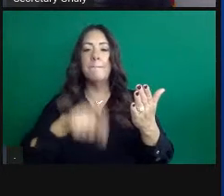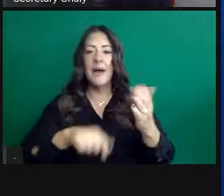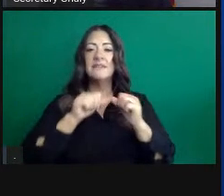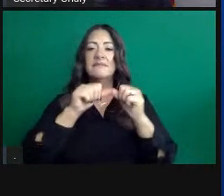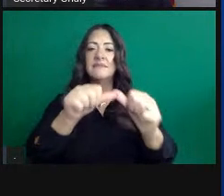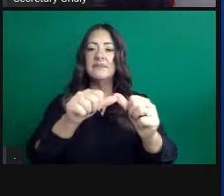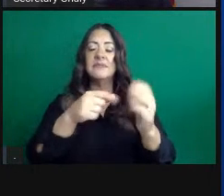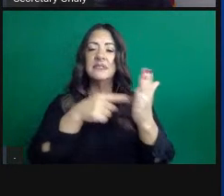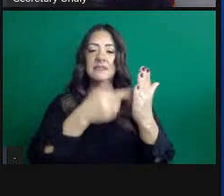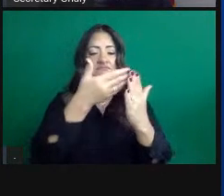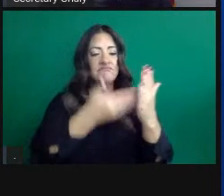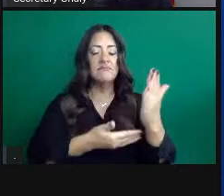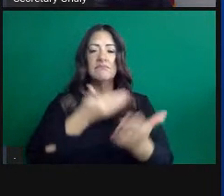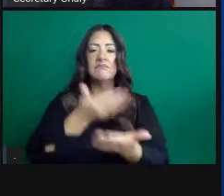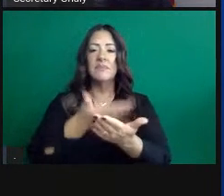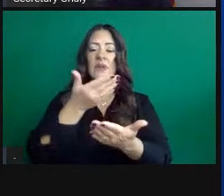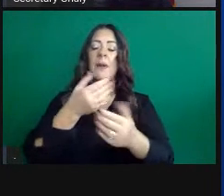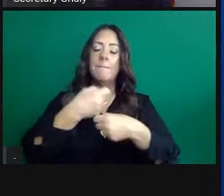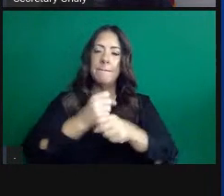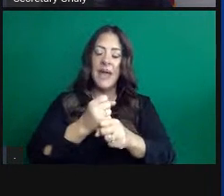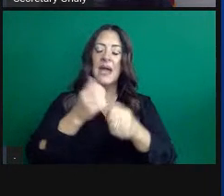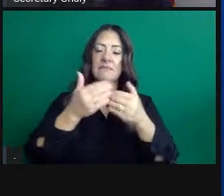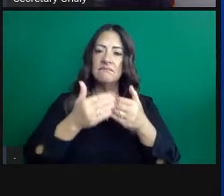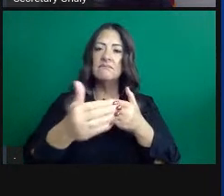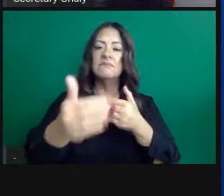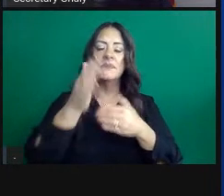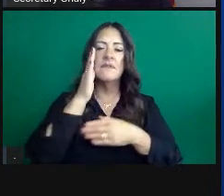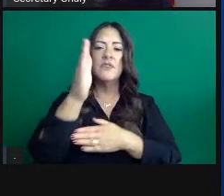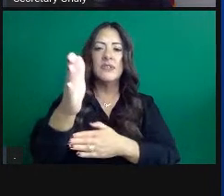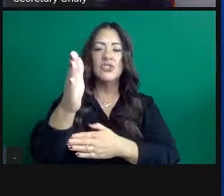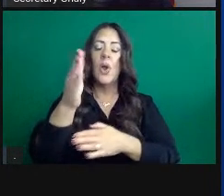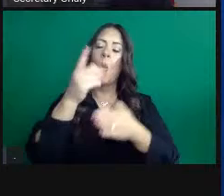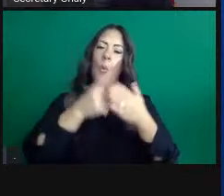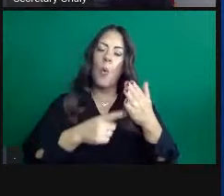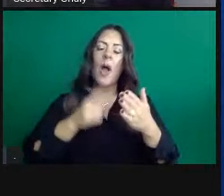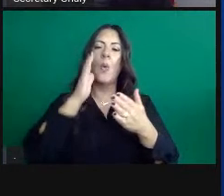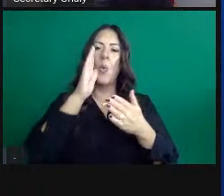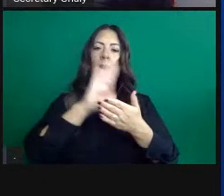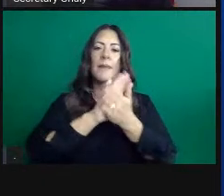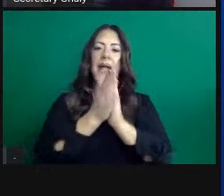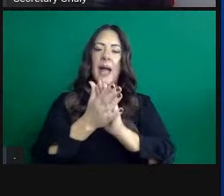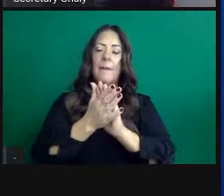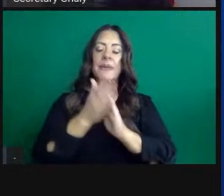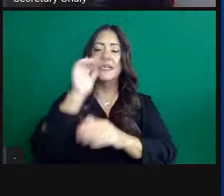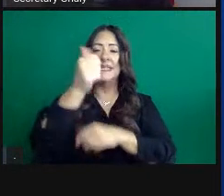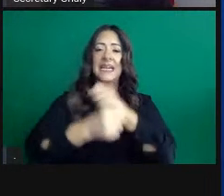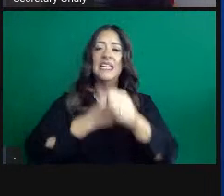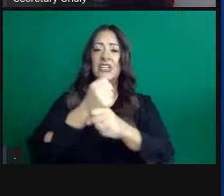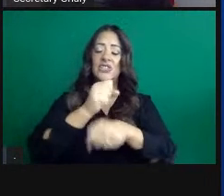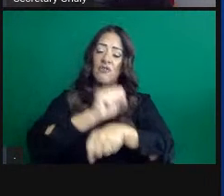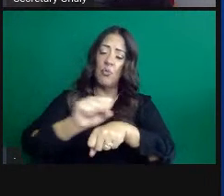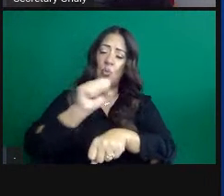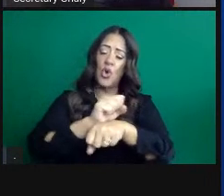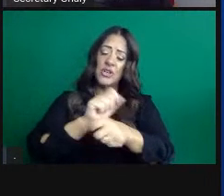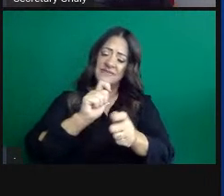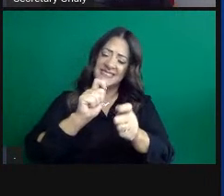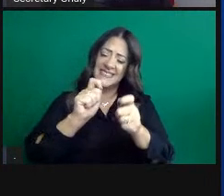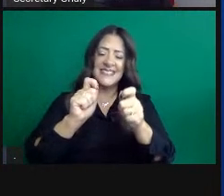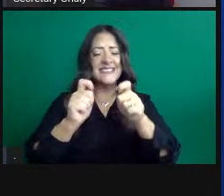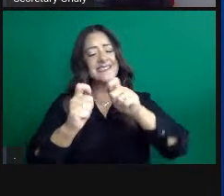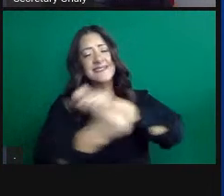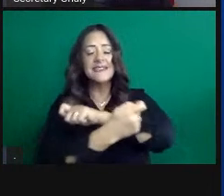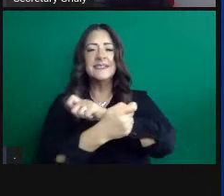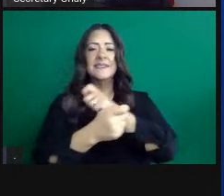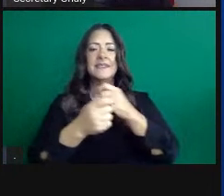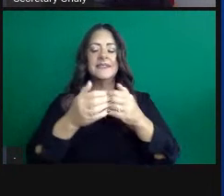to build that pathway, build that runway to what is a decades of work in front of us, starting now immediately